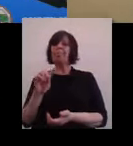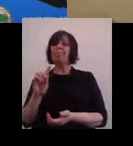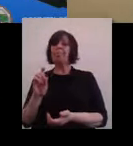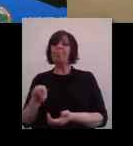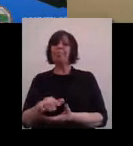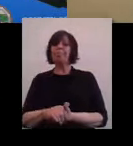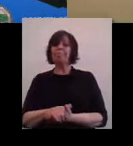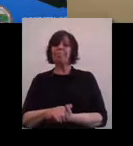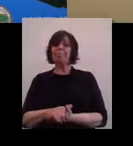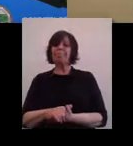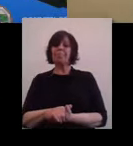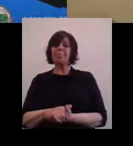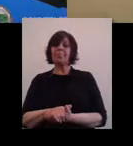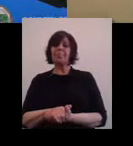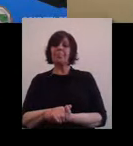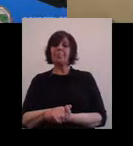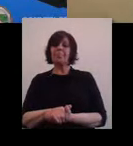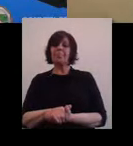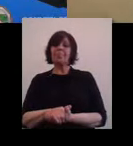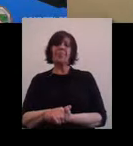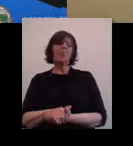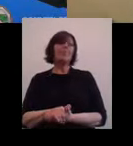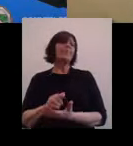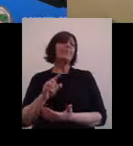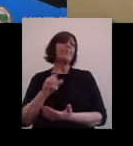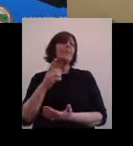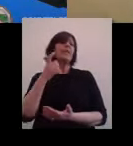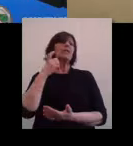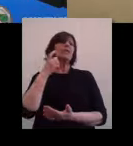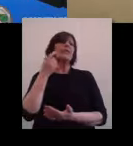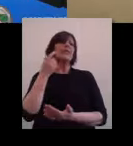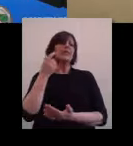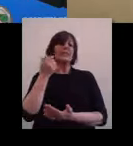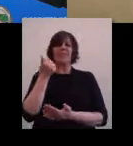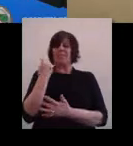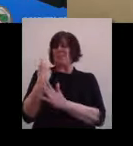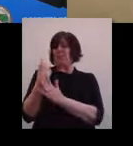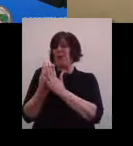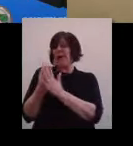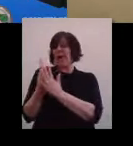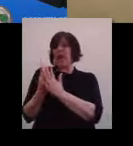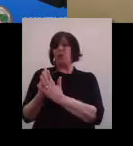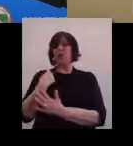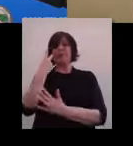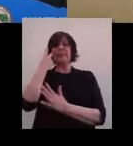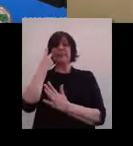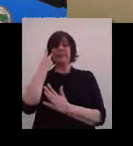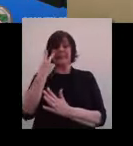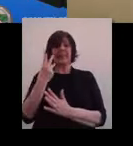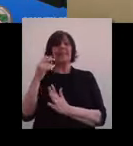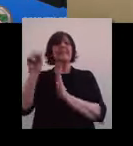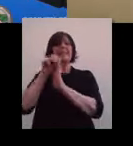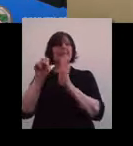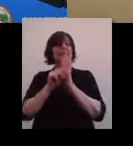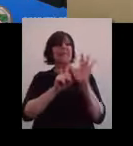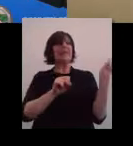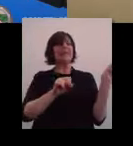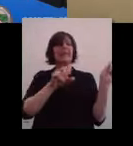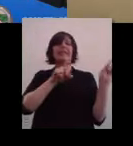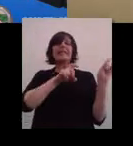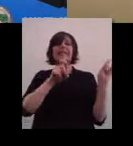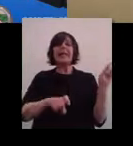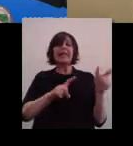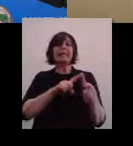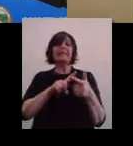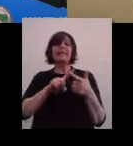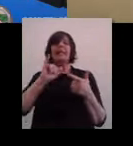Yeah, thank you, County Executive. Just in the past couple hours, we're seeing a number of states like Texas, Illinois, Iowa, all announcing